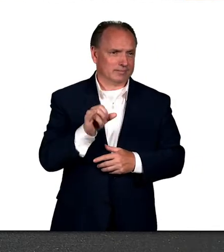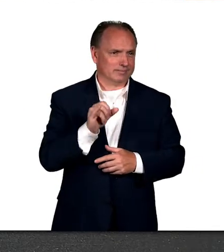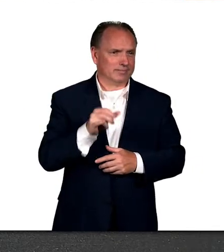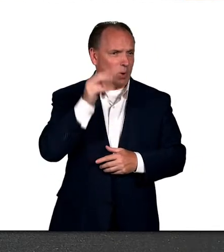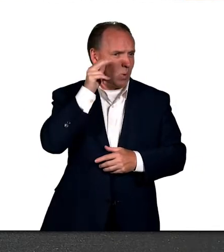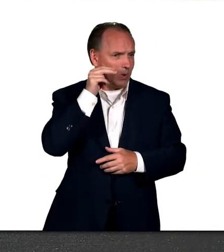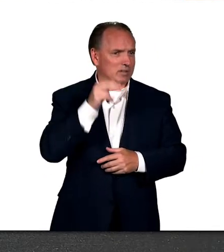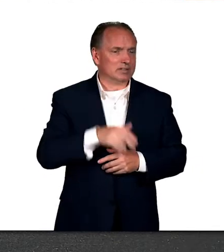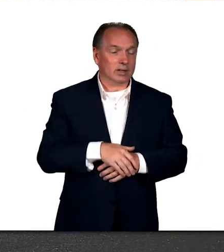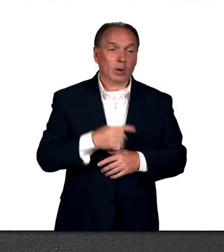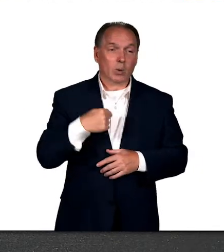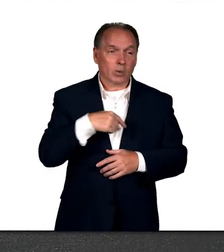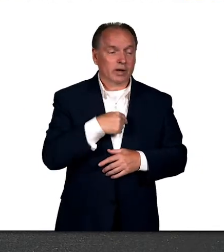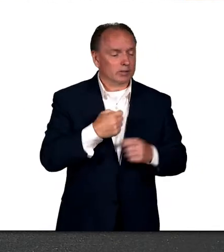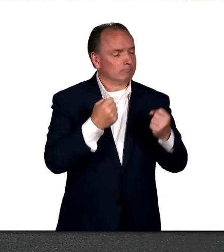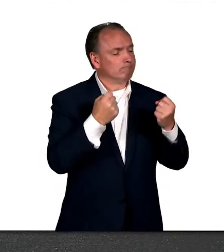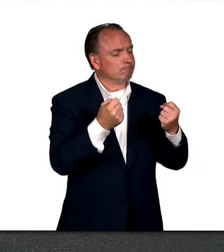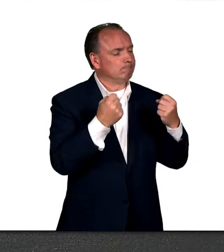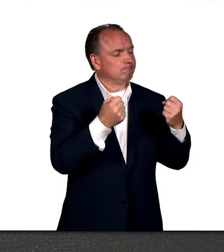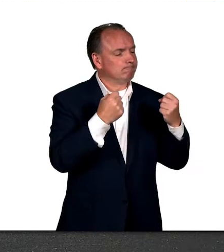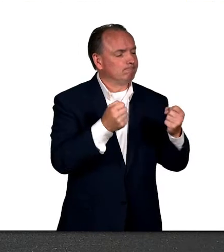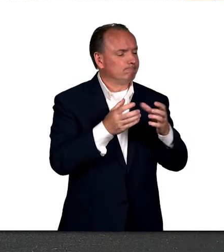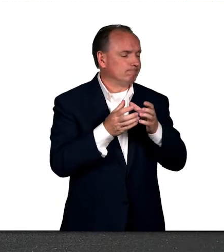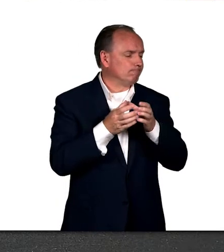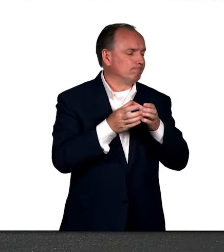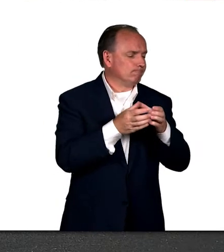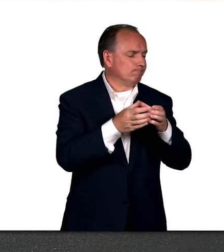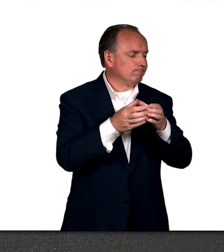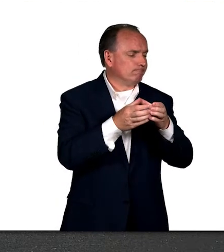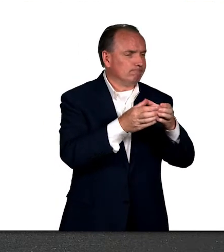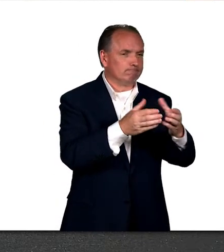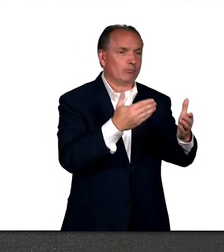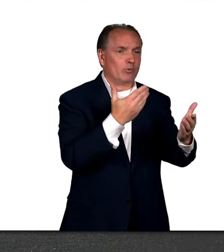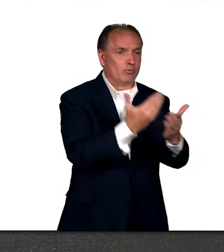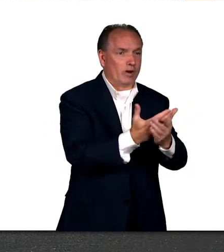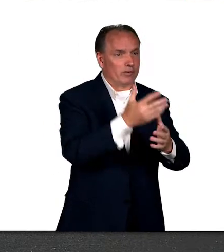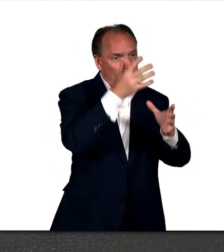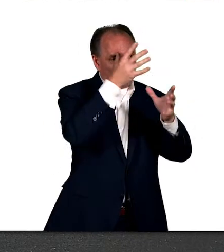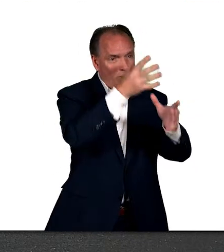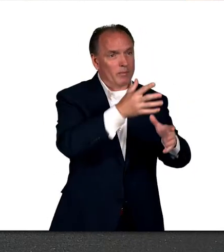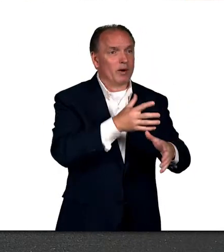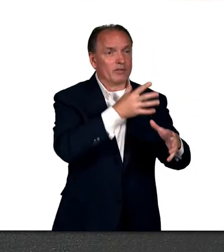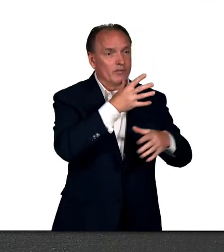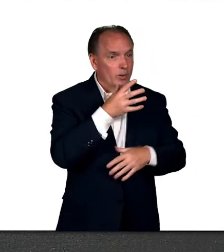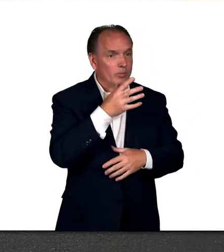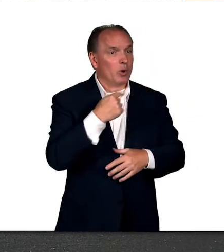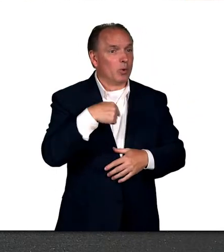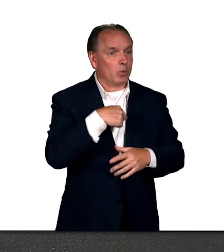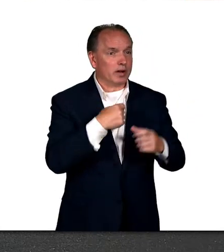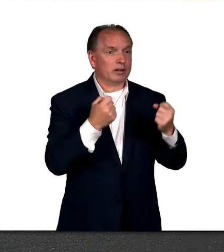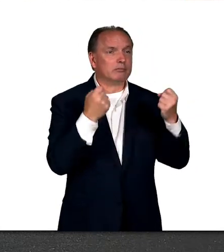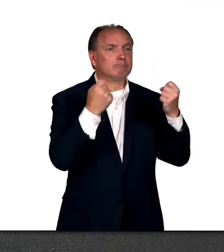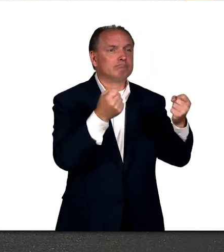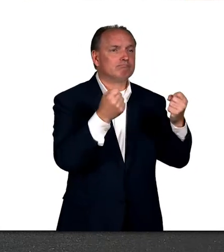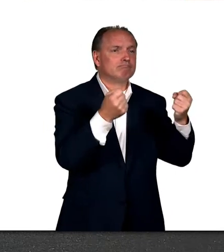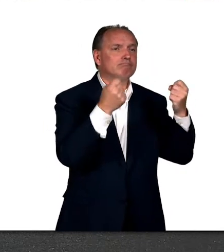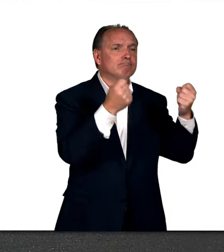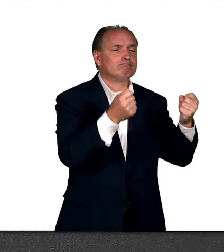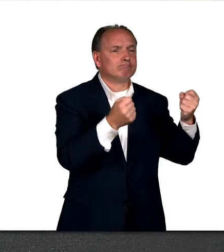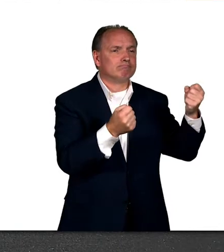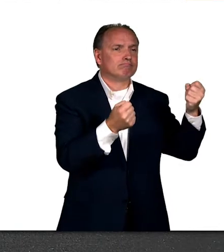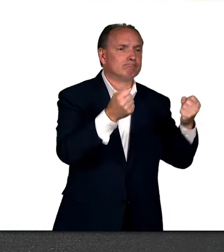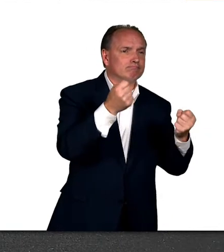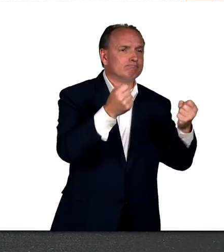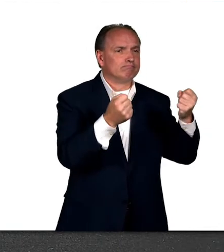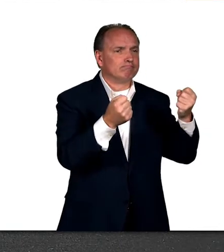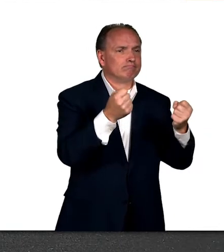Neigh. Oh, we're on the way. We're on the way. On the way to Grandpa's farm. We're on the way. We're on the way.